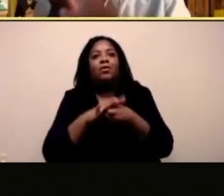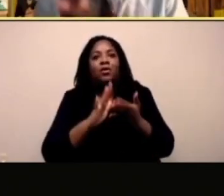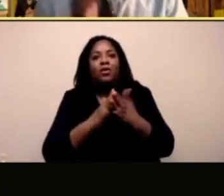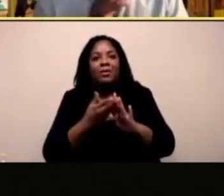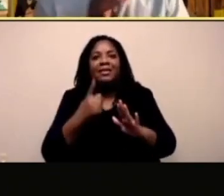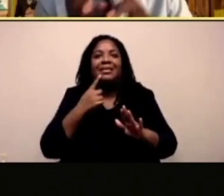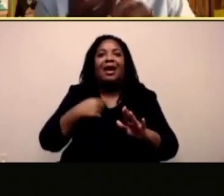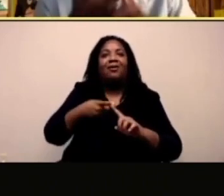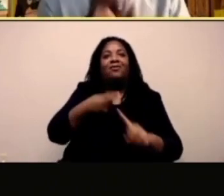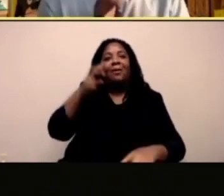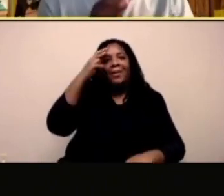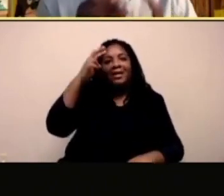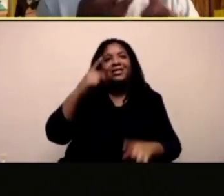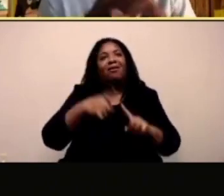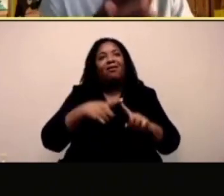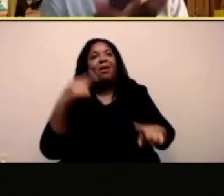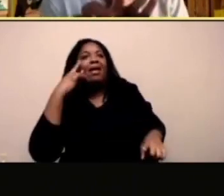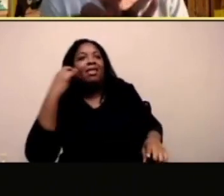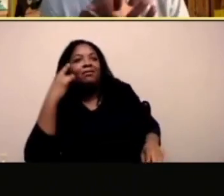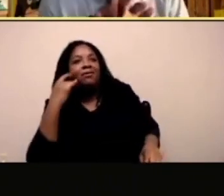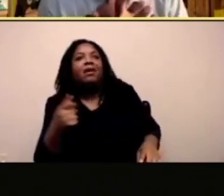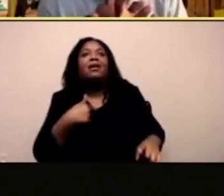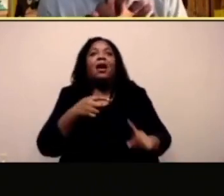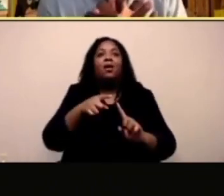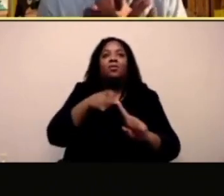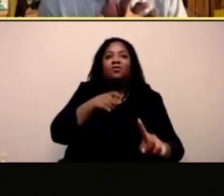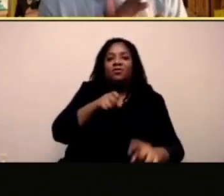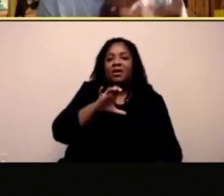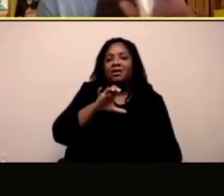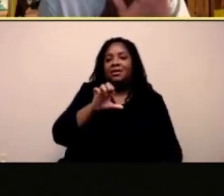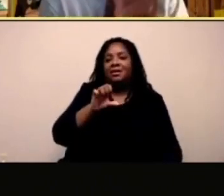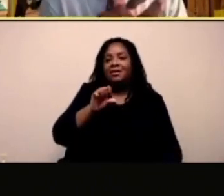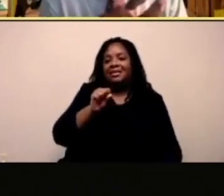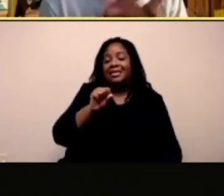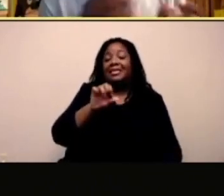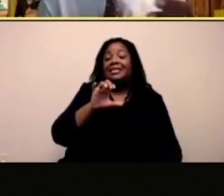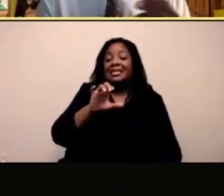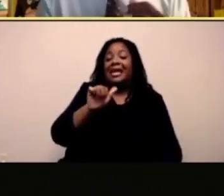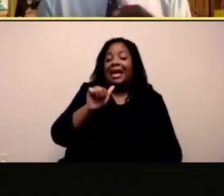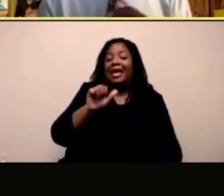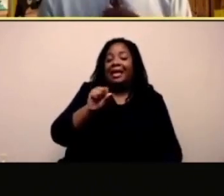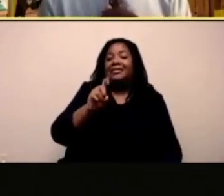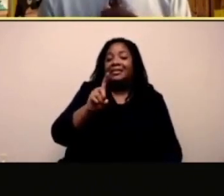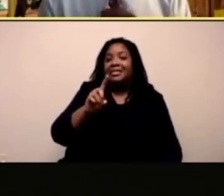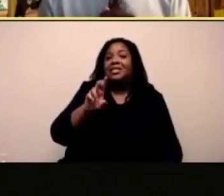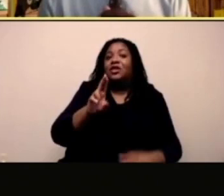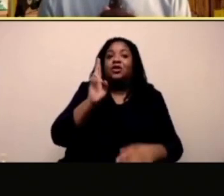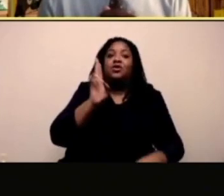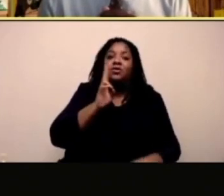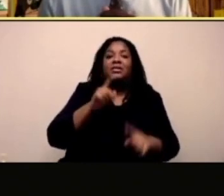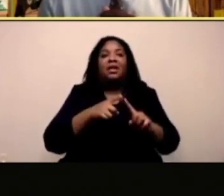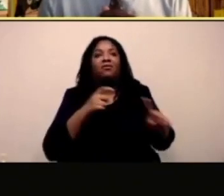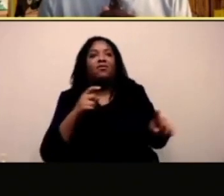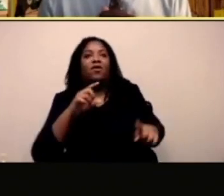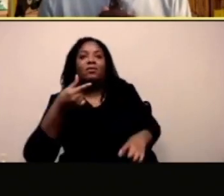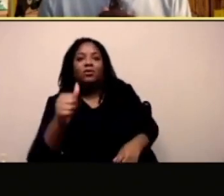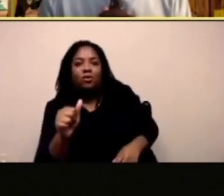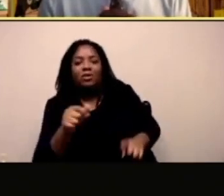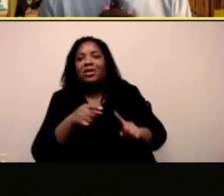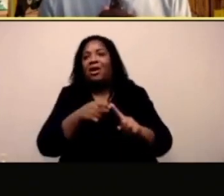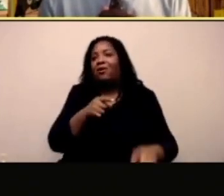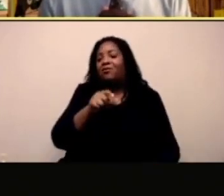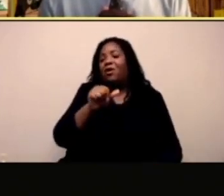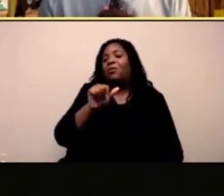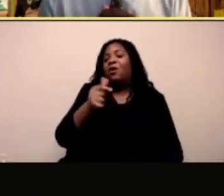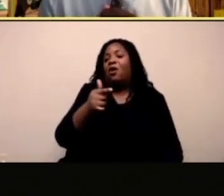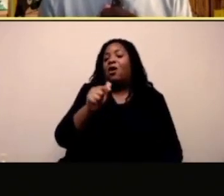from Mexico, I'm from California, I'm from CST in Houston, I'm from Georgia, but also I'm from Argentina, I'm from